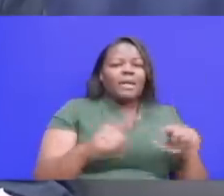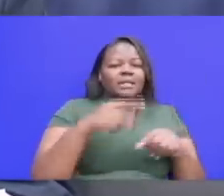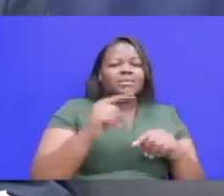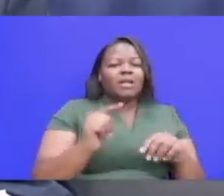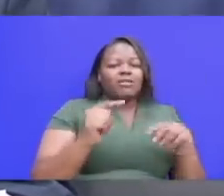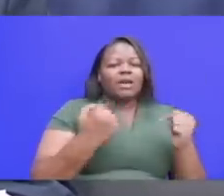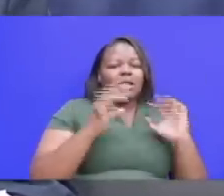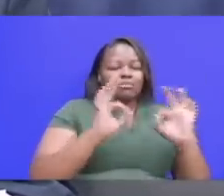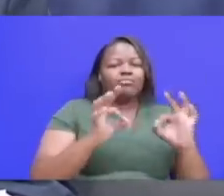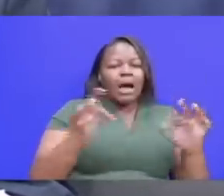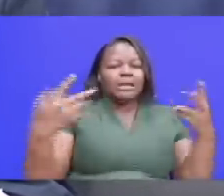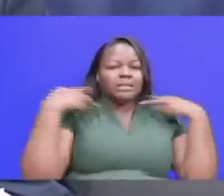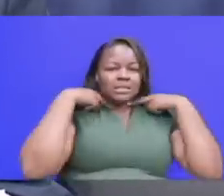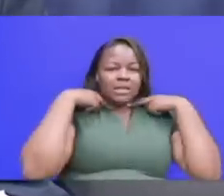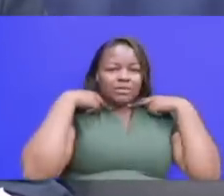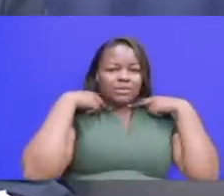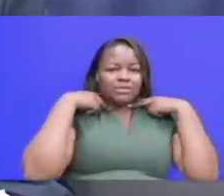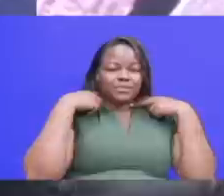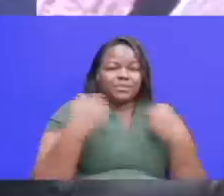slave. He's a